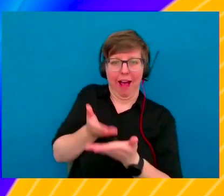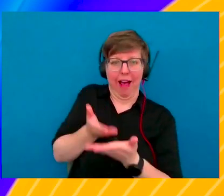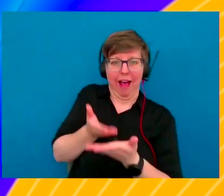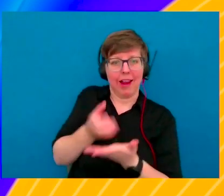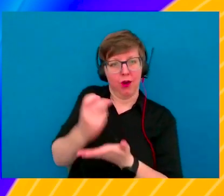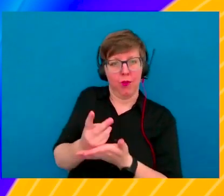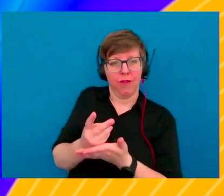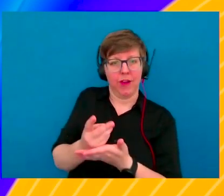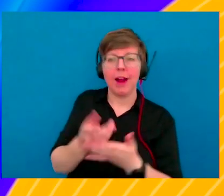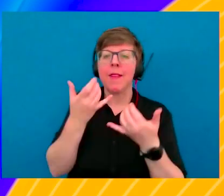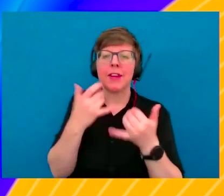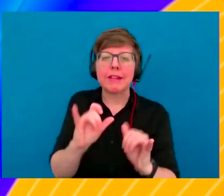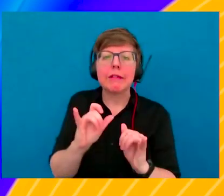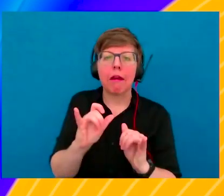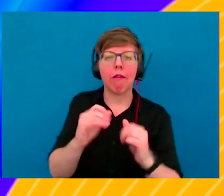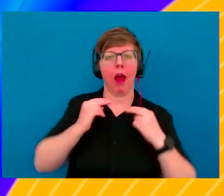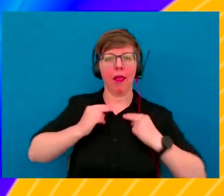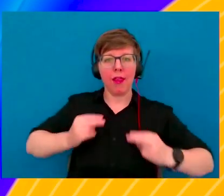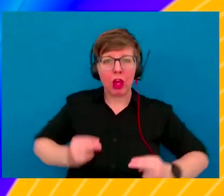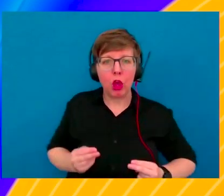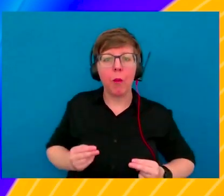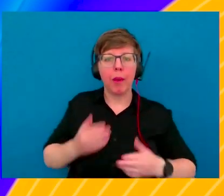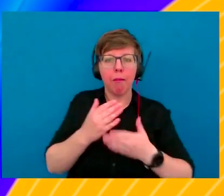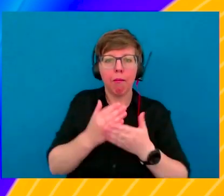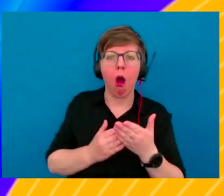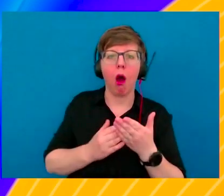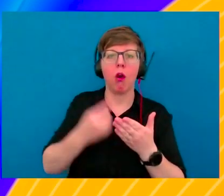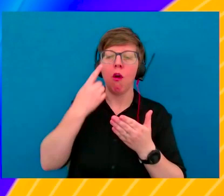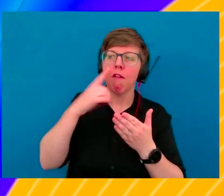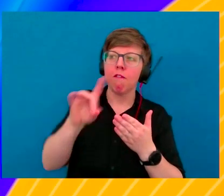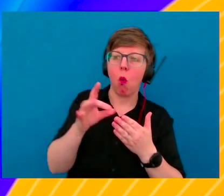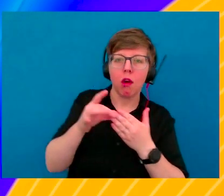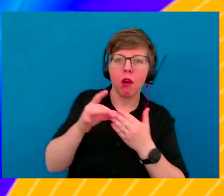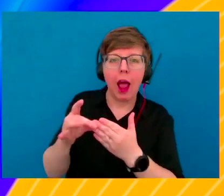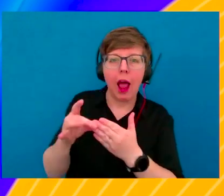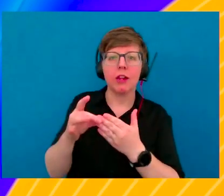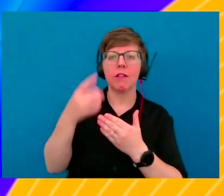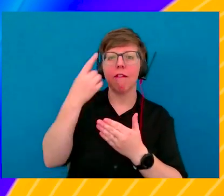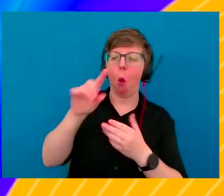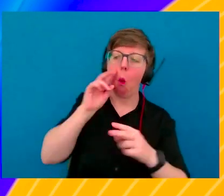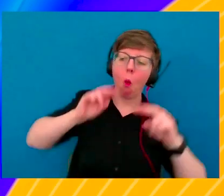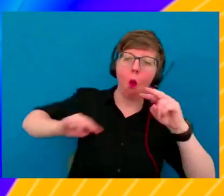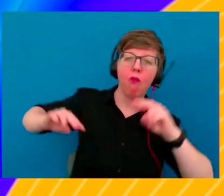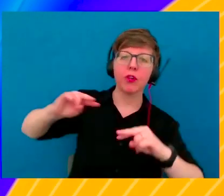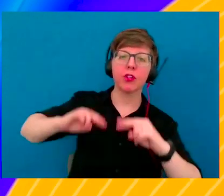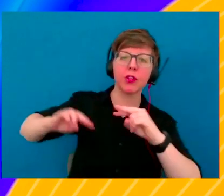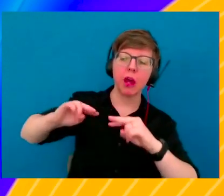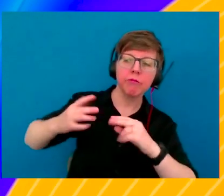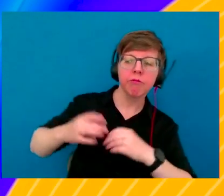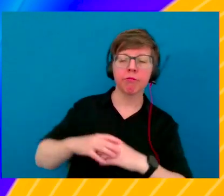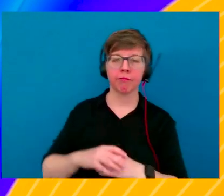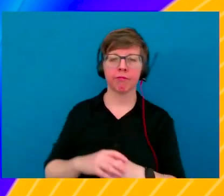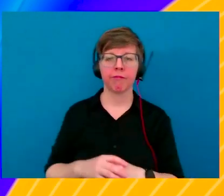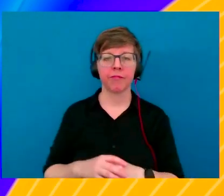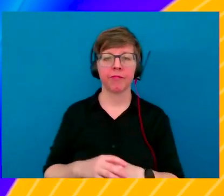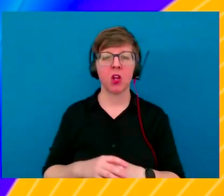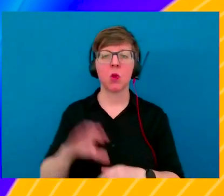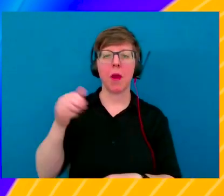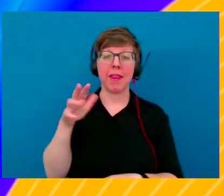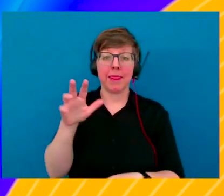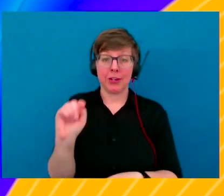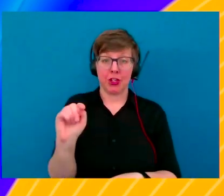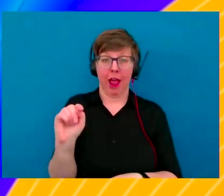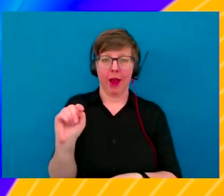oversight and guidance that we think is necessary as part of the whole DevOps process. We're getting some questions from chat. So one in particular